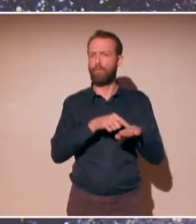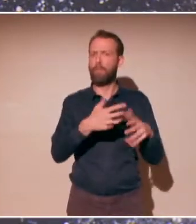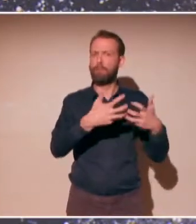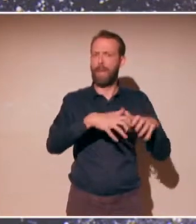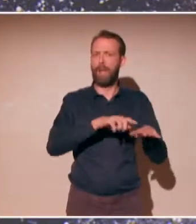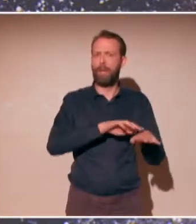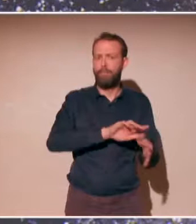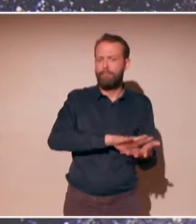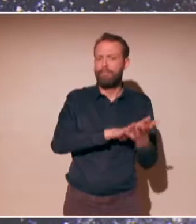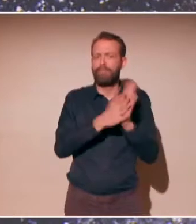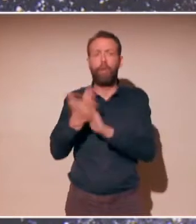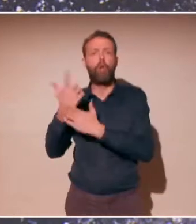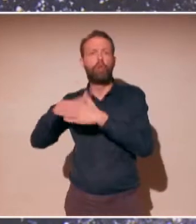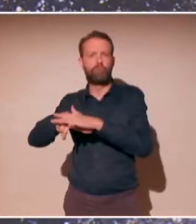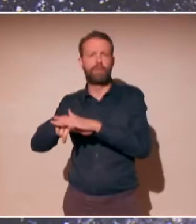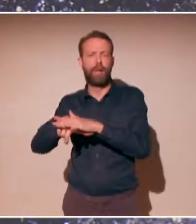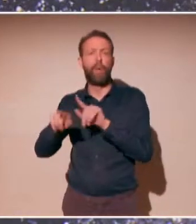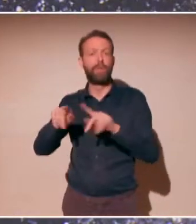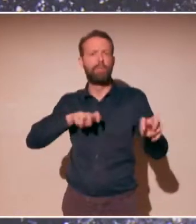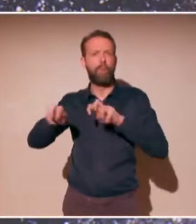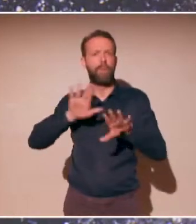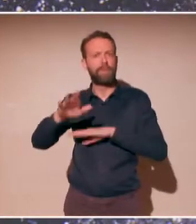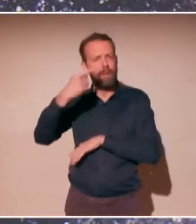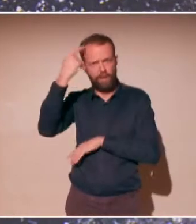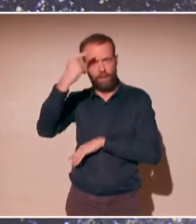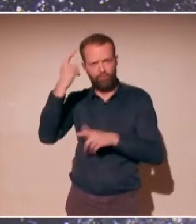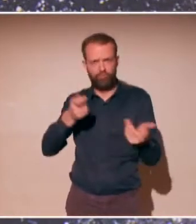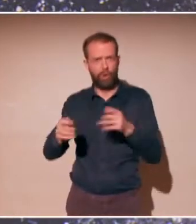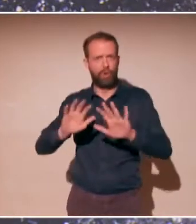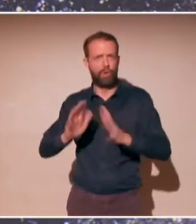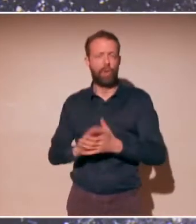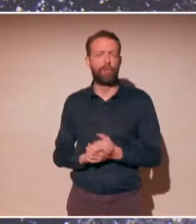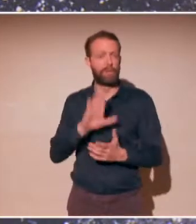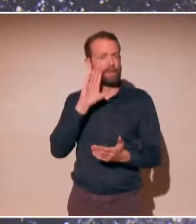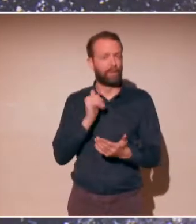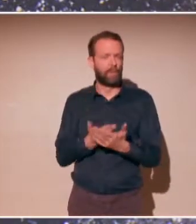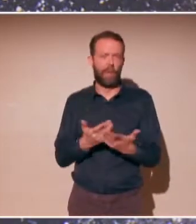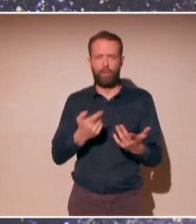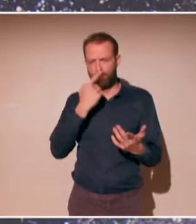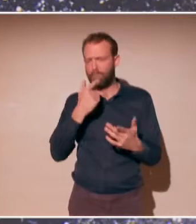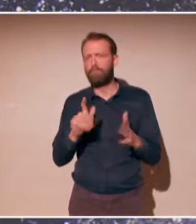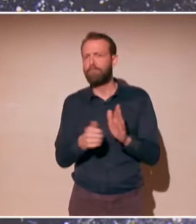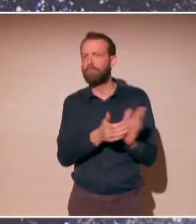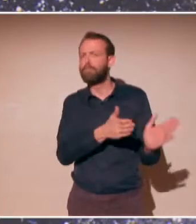redefine ourselves with the mechanical aspects, but also the software aspects and the smart mobility